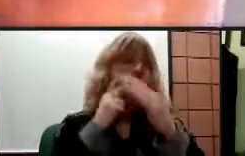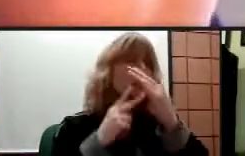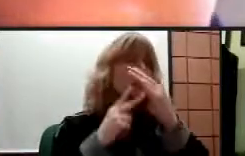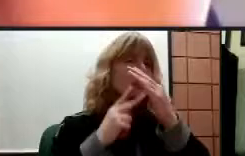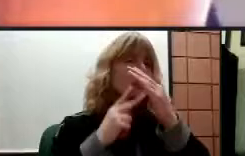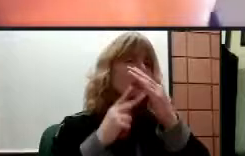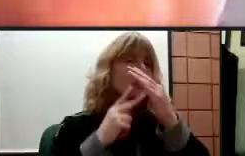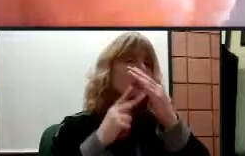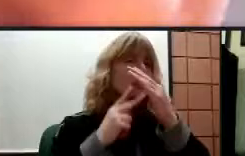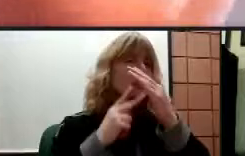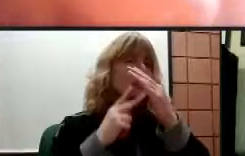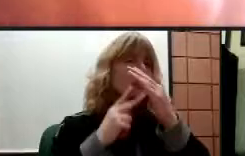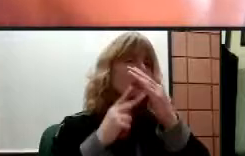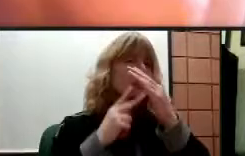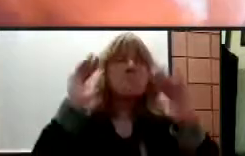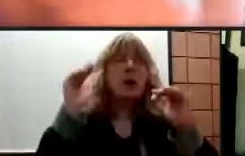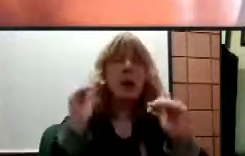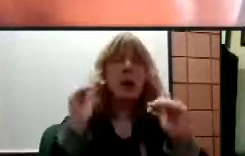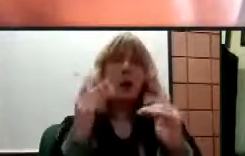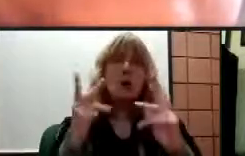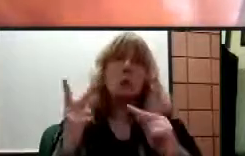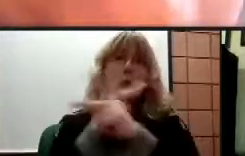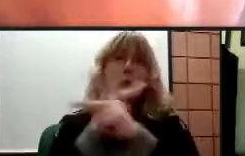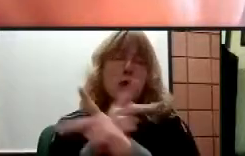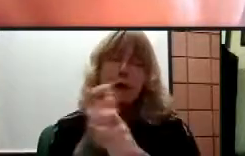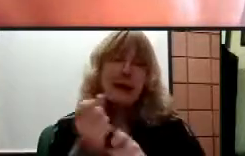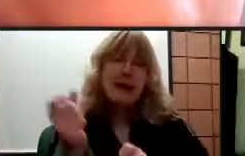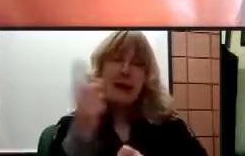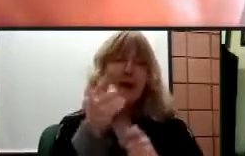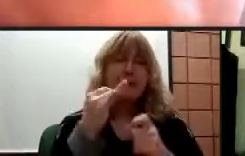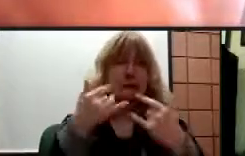wearing masks, I bet it's going to be easy peasy next year too.